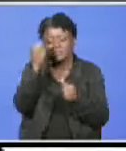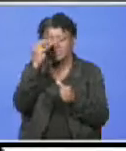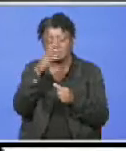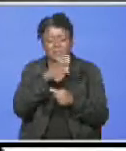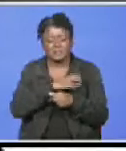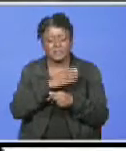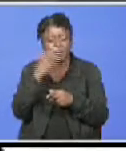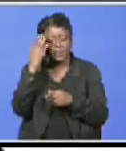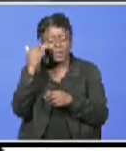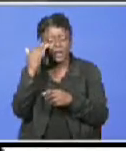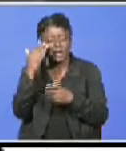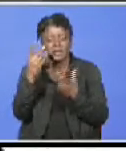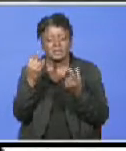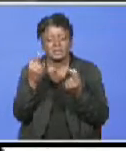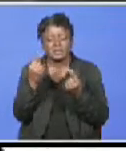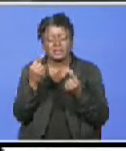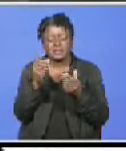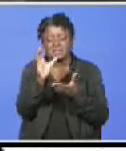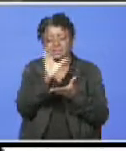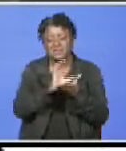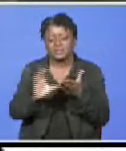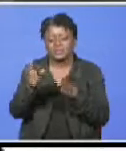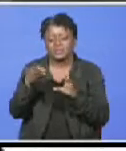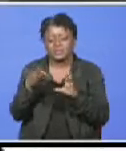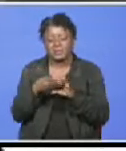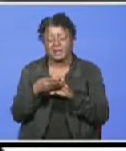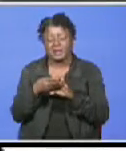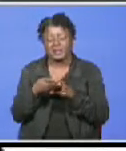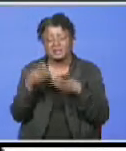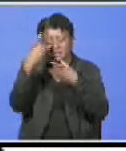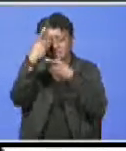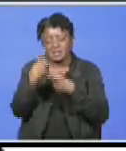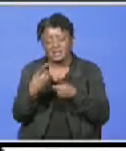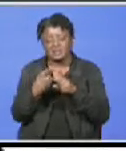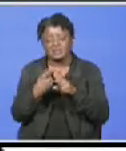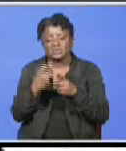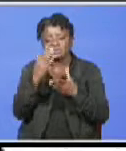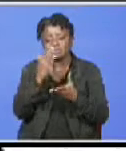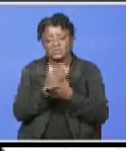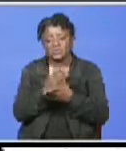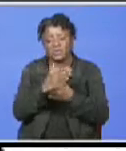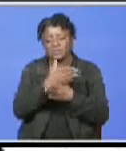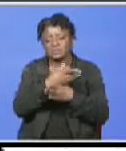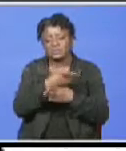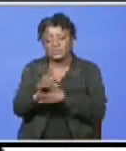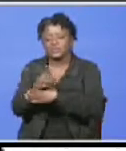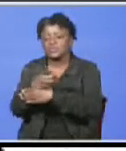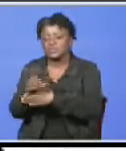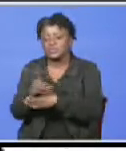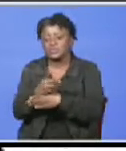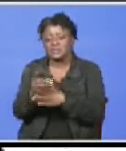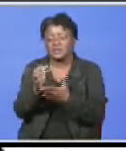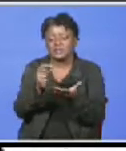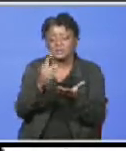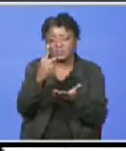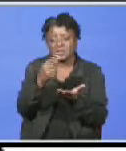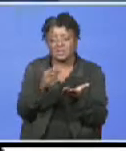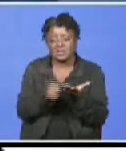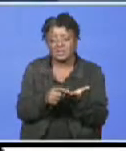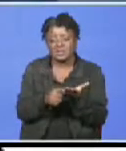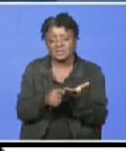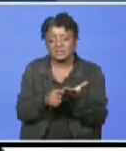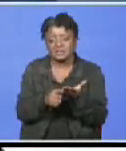central bank decide to embark on decommissioning the penny? Well, over time, and I guess to simply put,